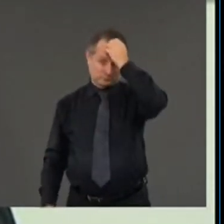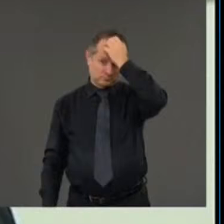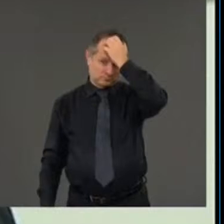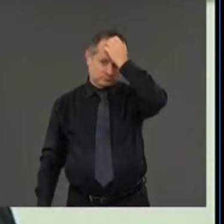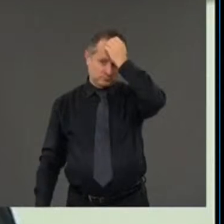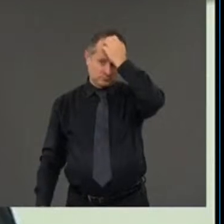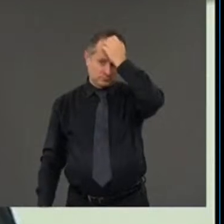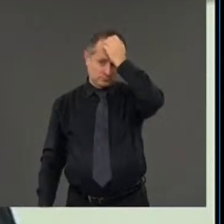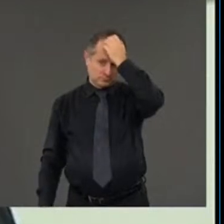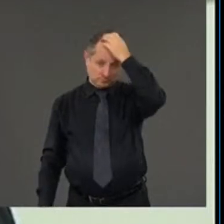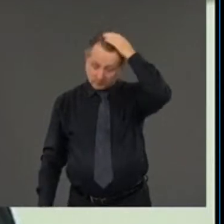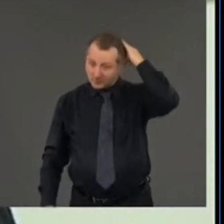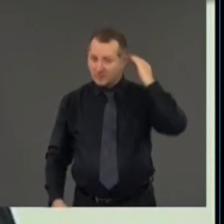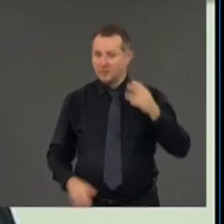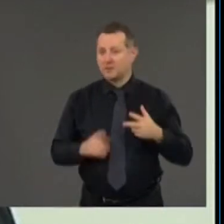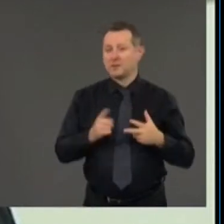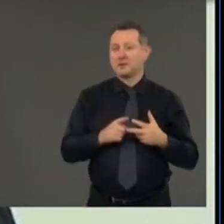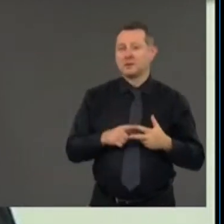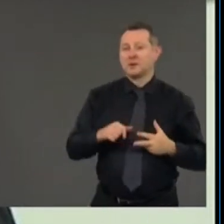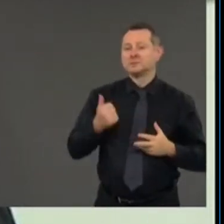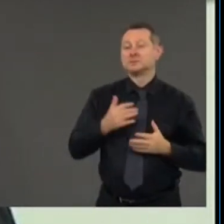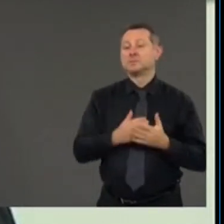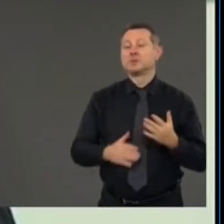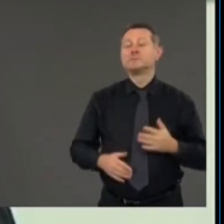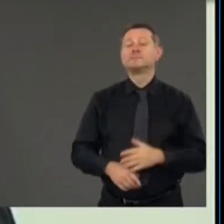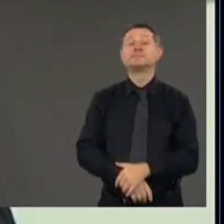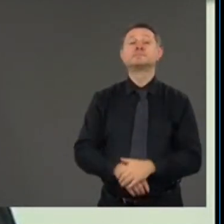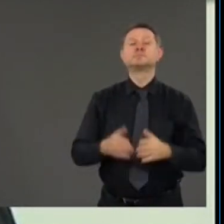Second general point is that